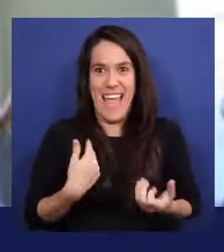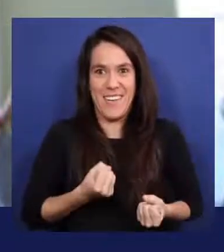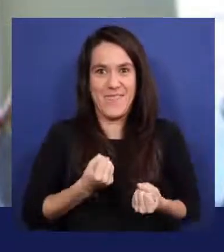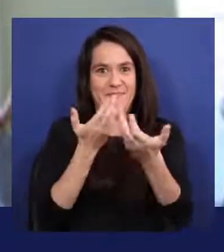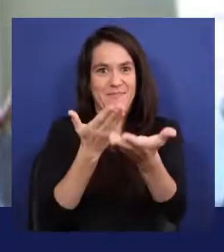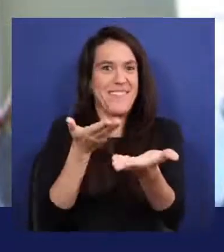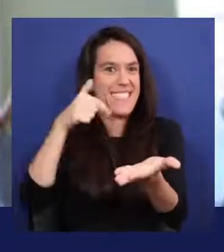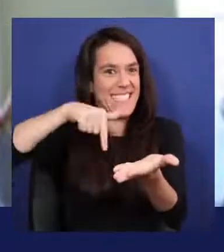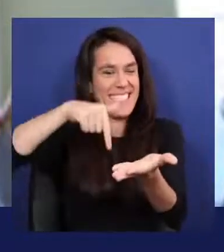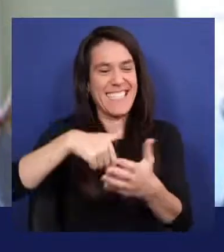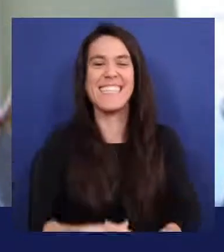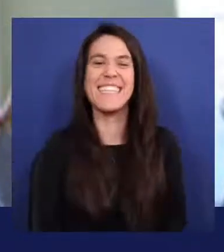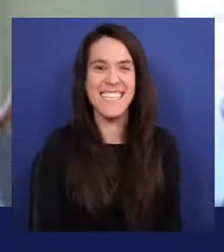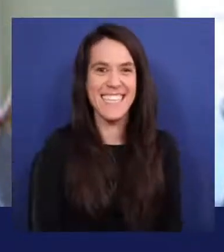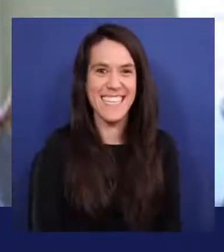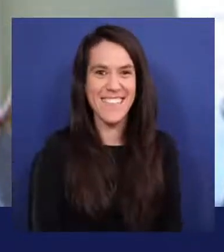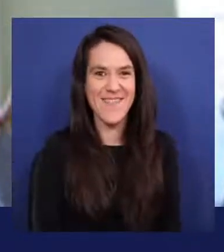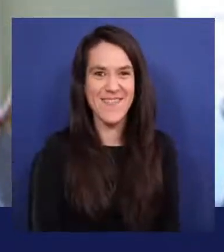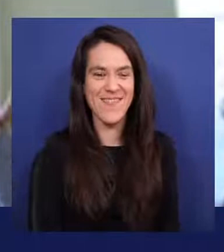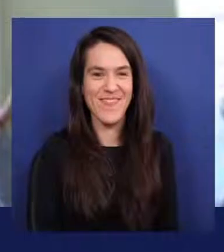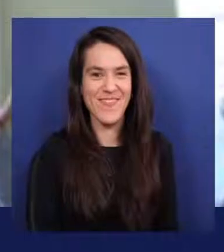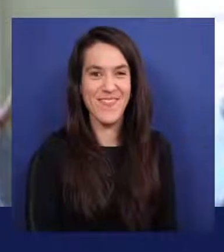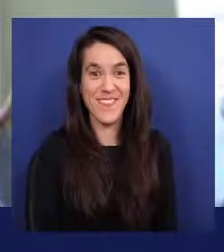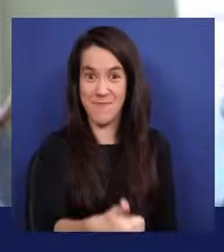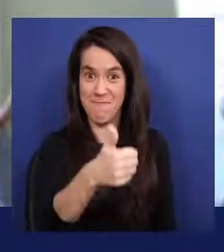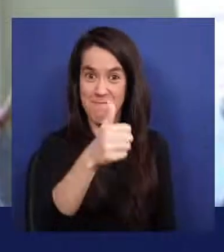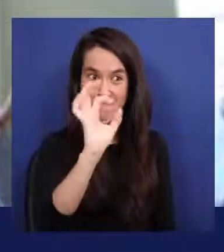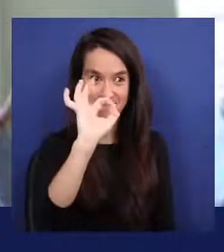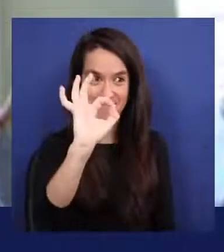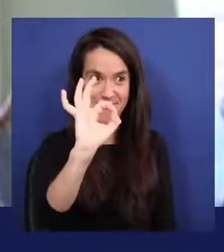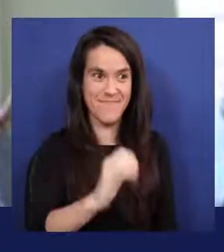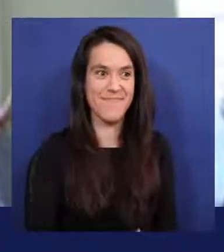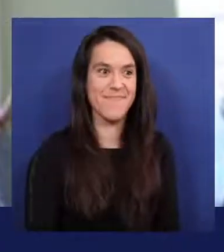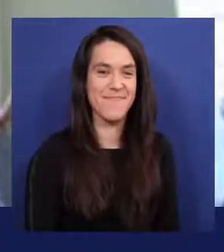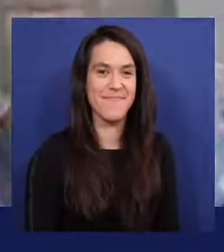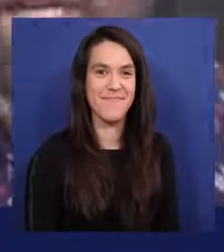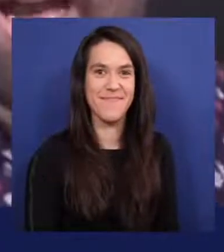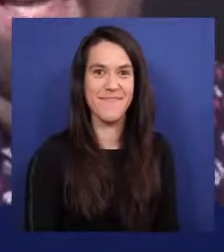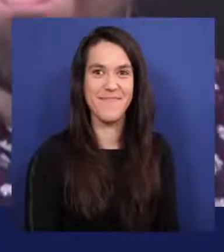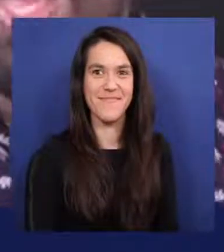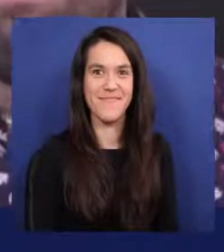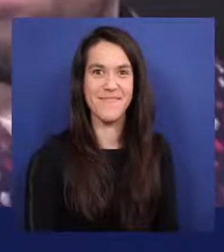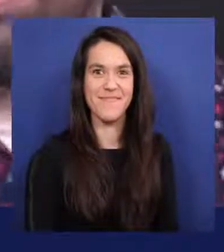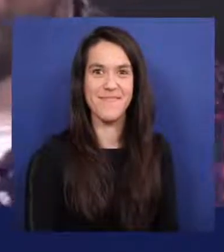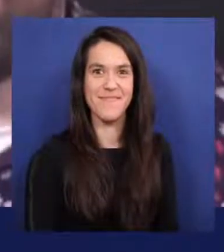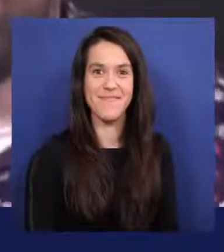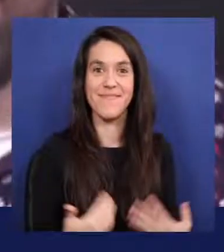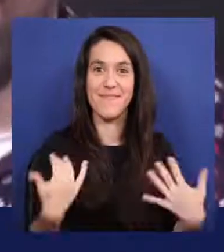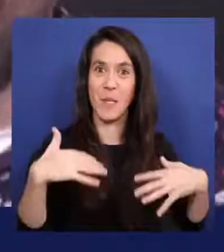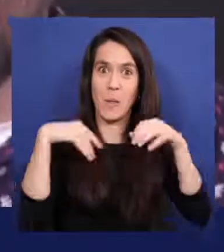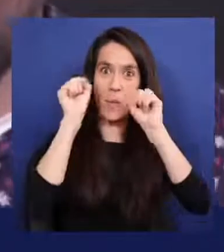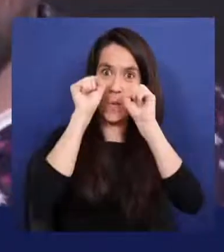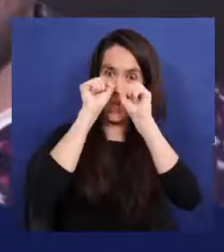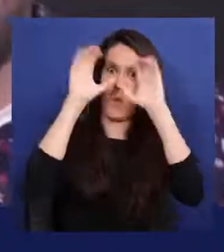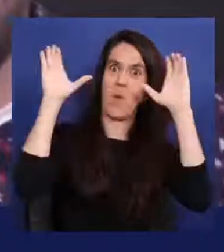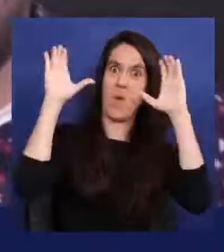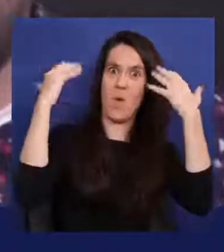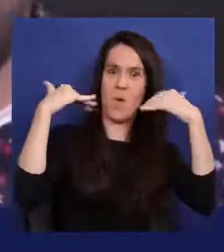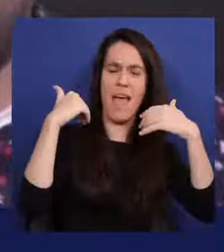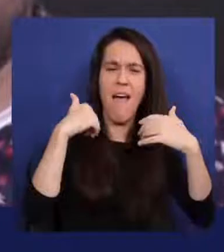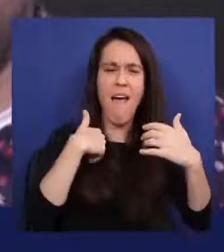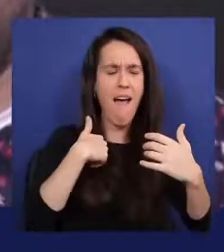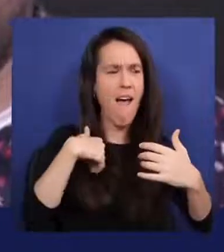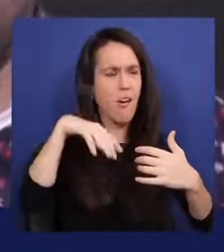out. Cool. That's impressive. Now, Veronica, I met you,